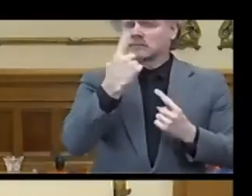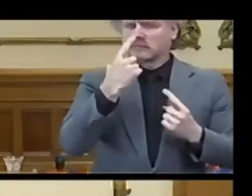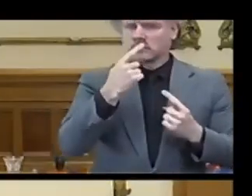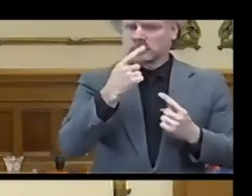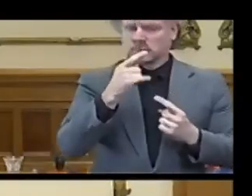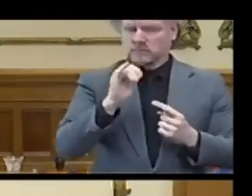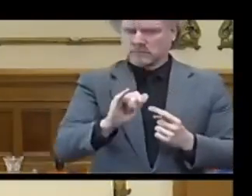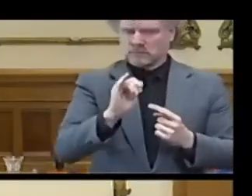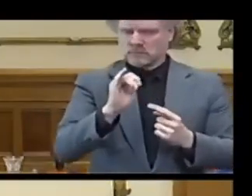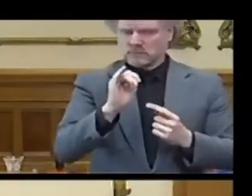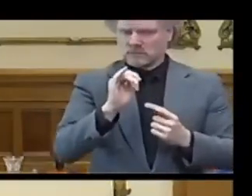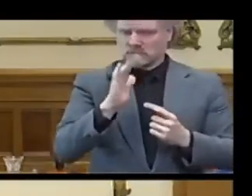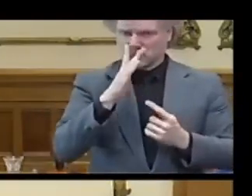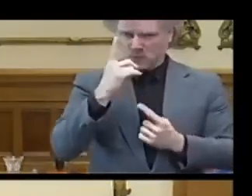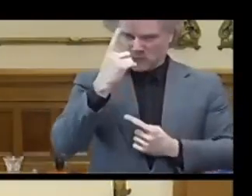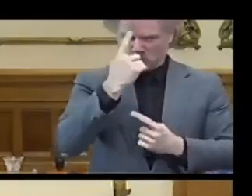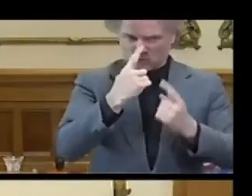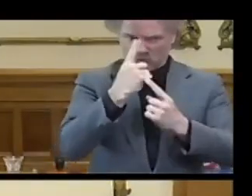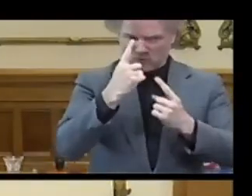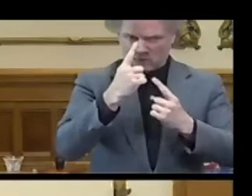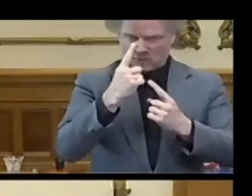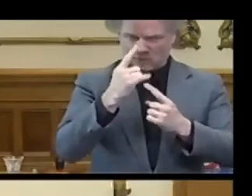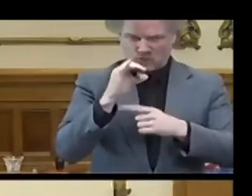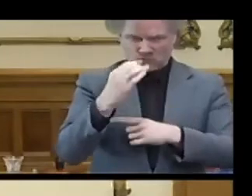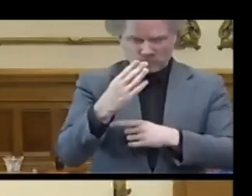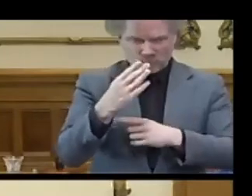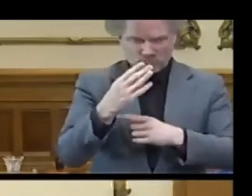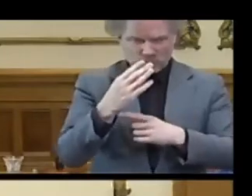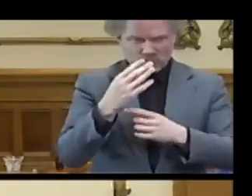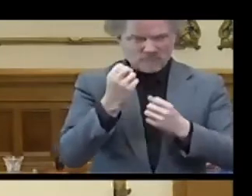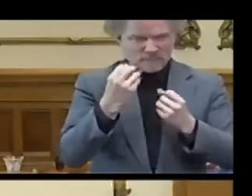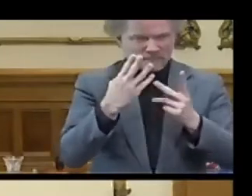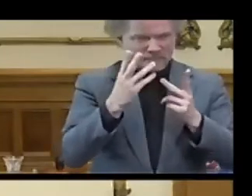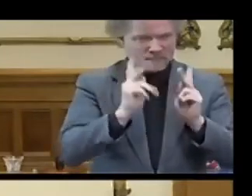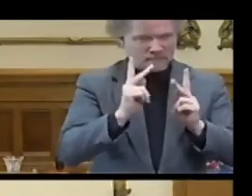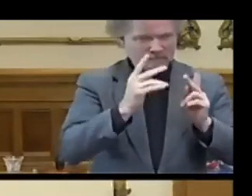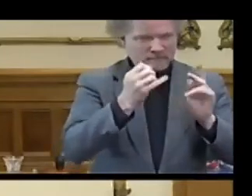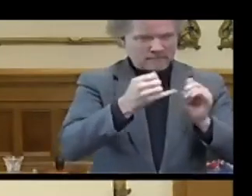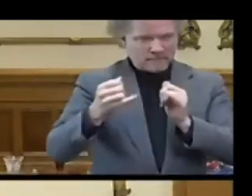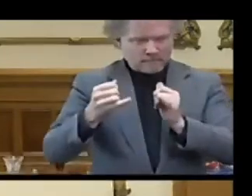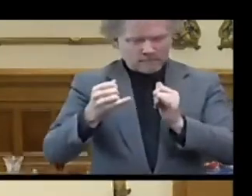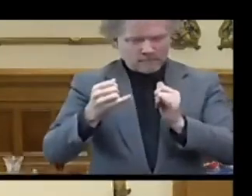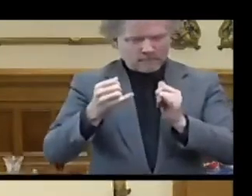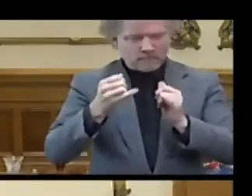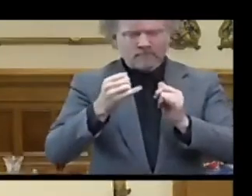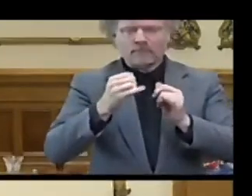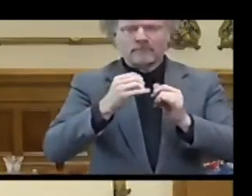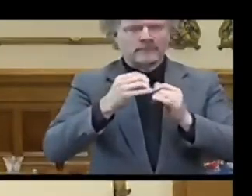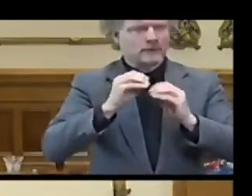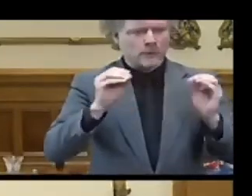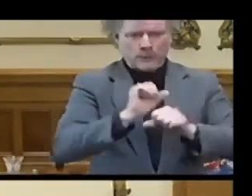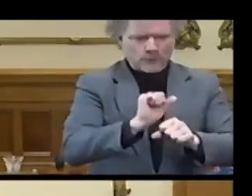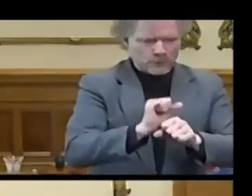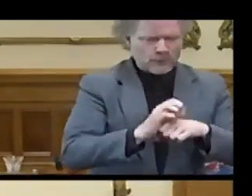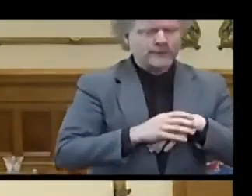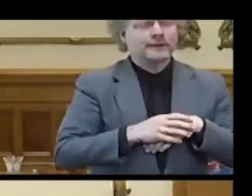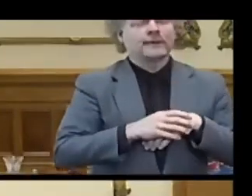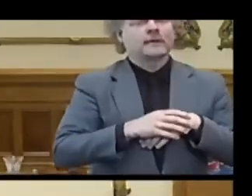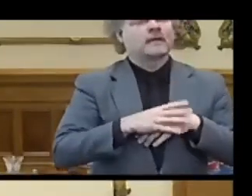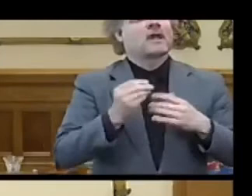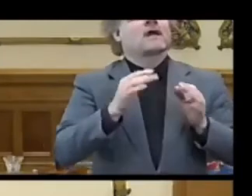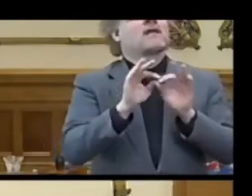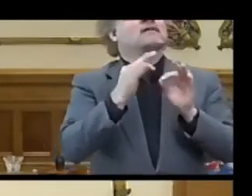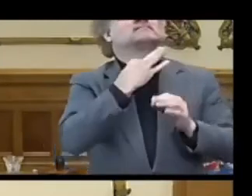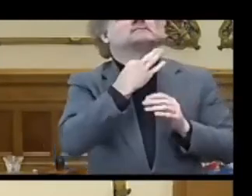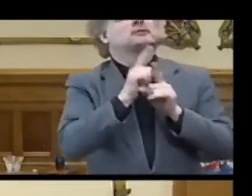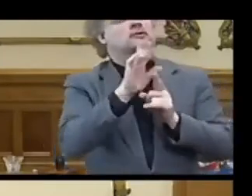ever be considered a job for Hoosiers, as there are many individuals who are unemployed? And then also, what would your advice